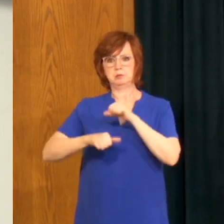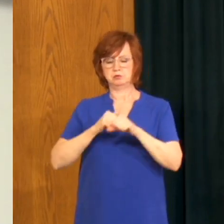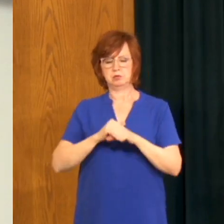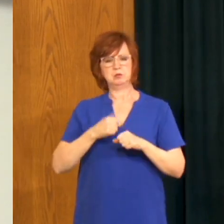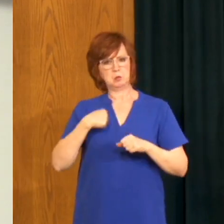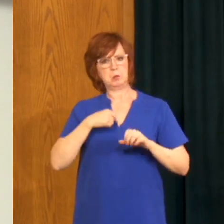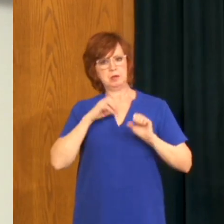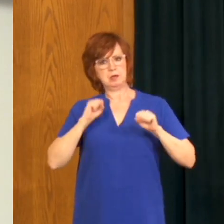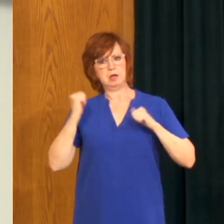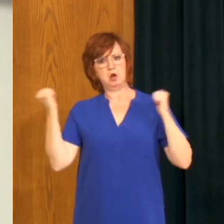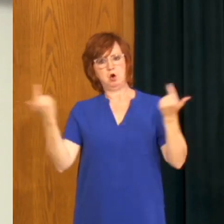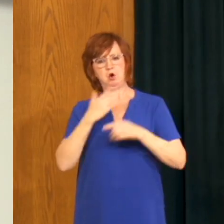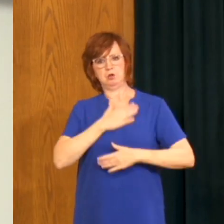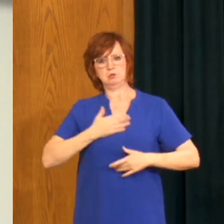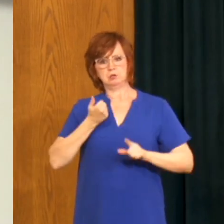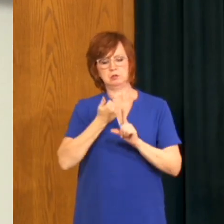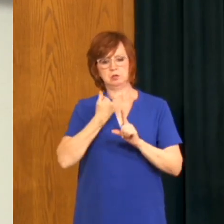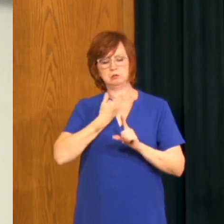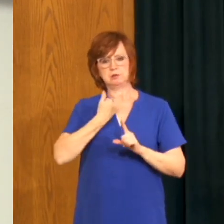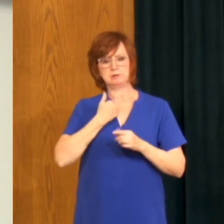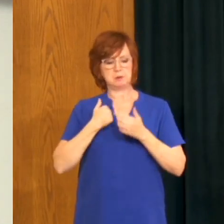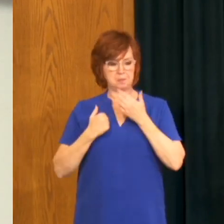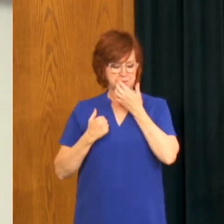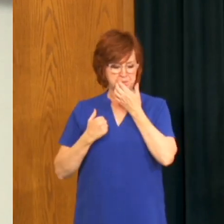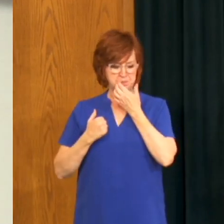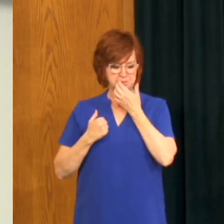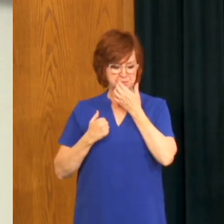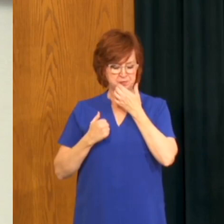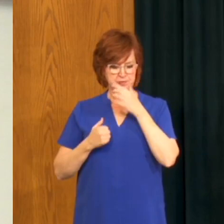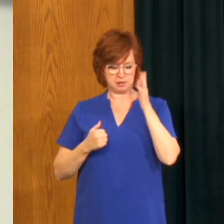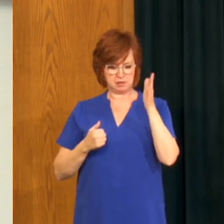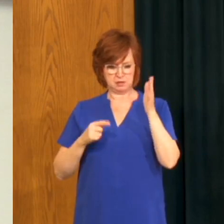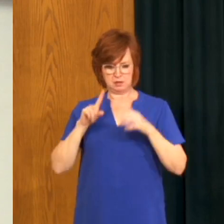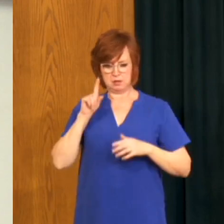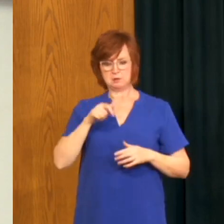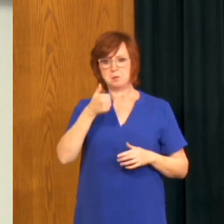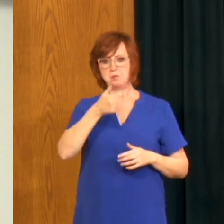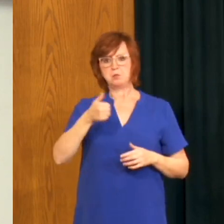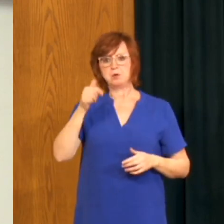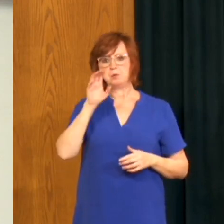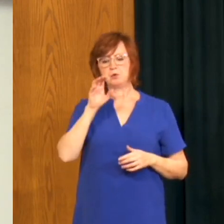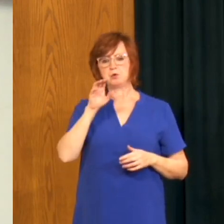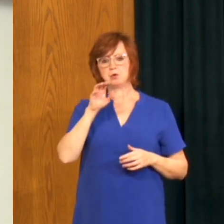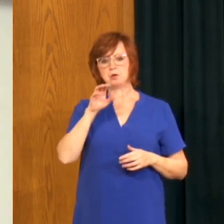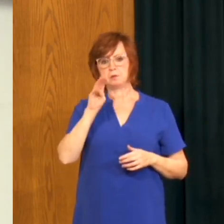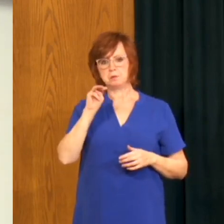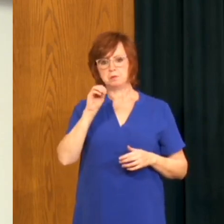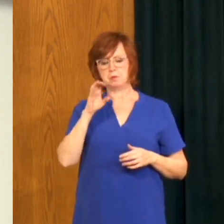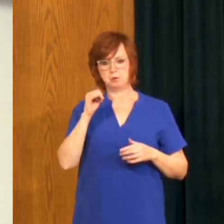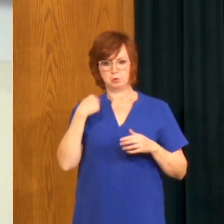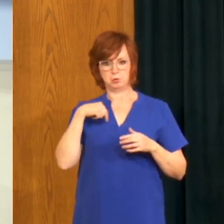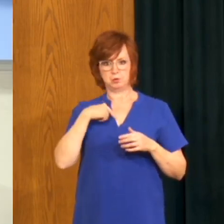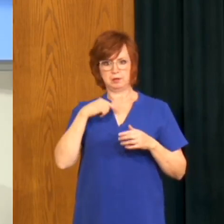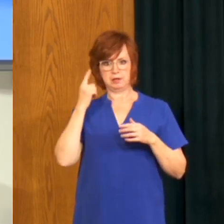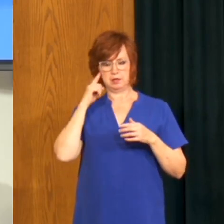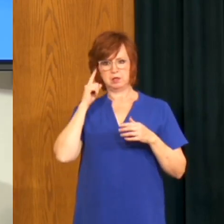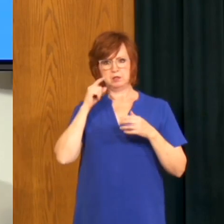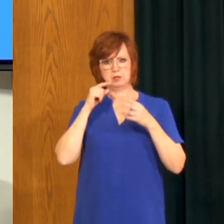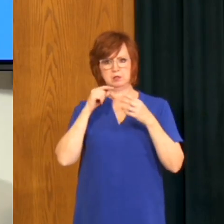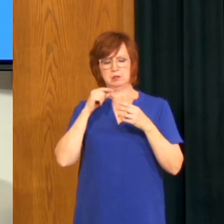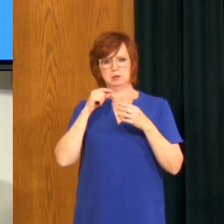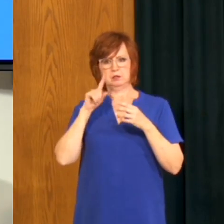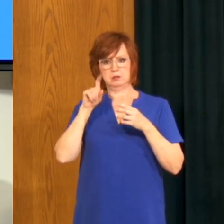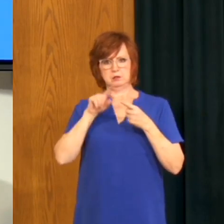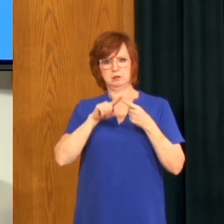Follow up, Adam? We're hearing from this is for the Premier, we're hearing from the mayors of Regina and Saskatoon today and the two cities' police chiefs